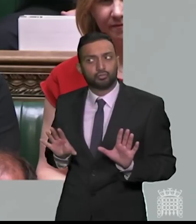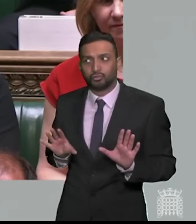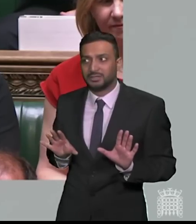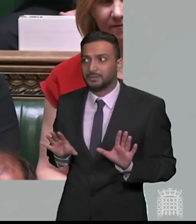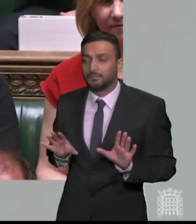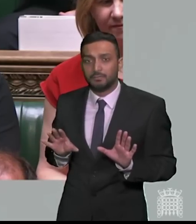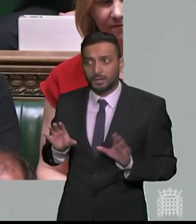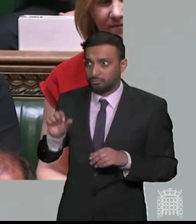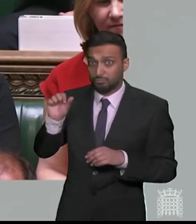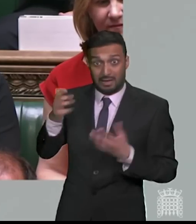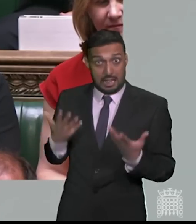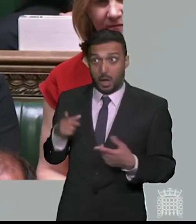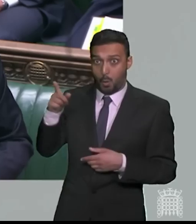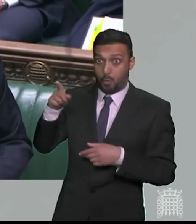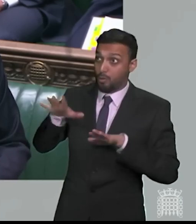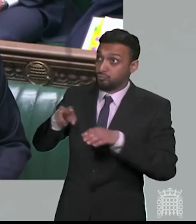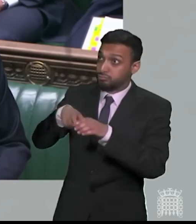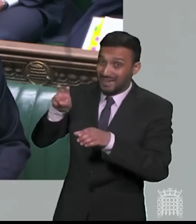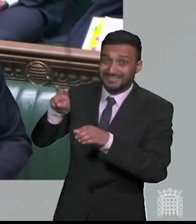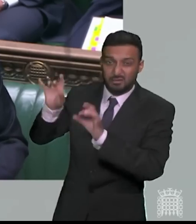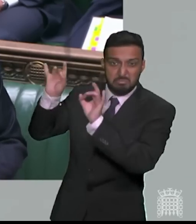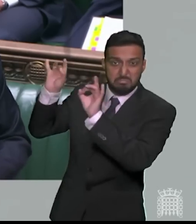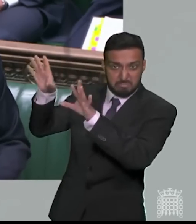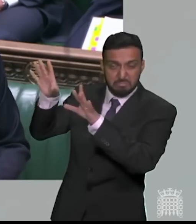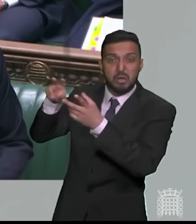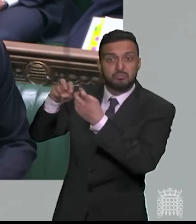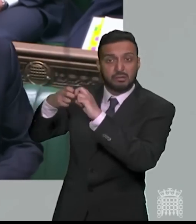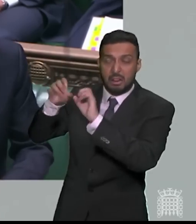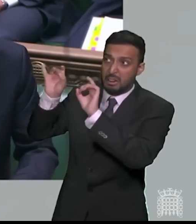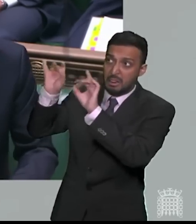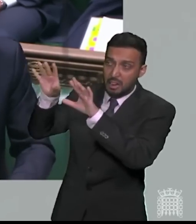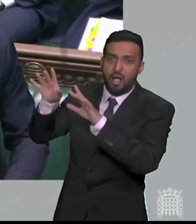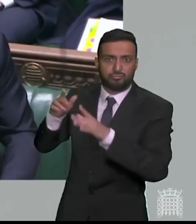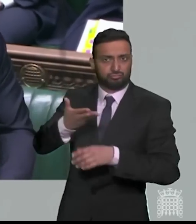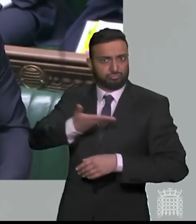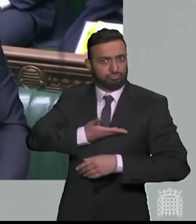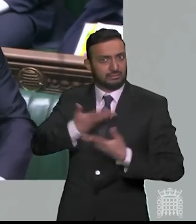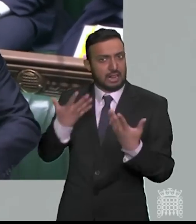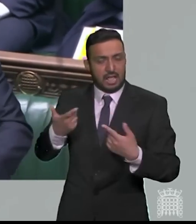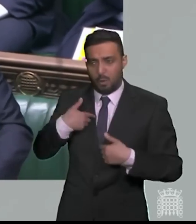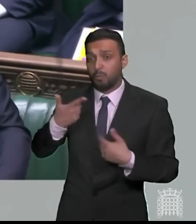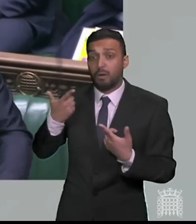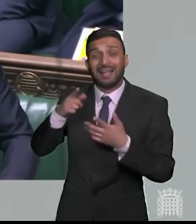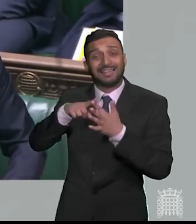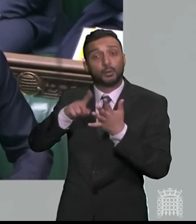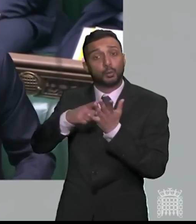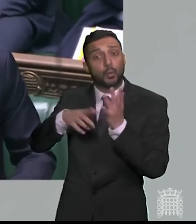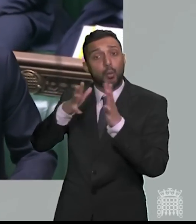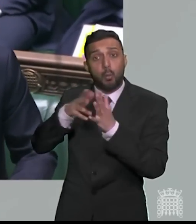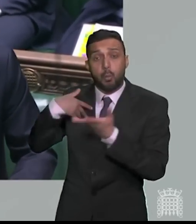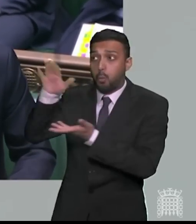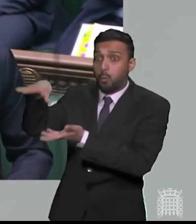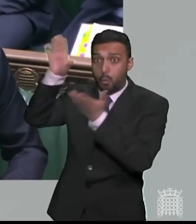result of Brexit we can now do that, which is why we are repealing and reforming over 2,000 pieces of retained EU law, making sure that our statute